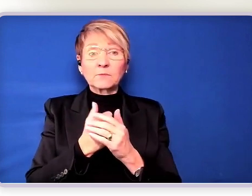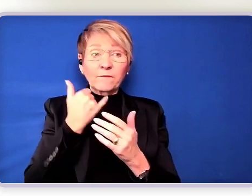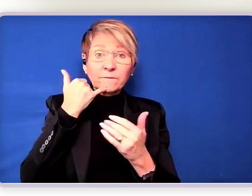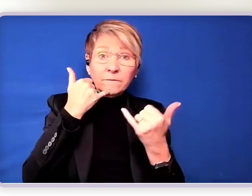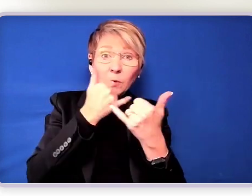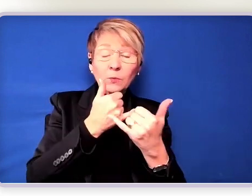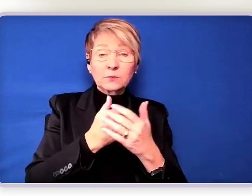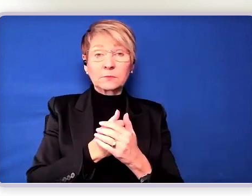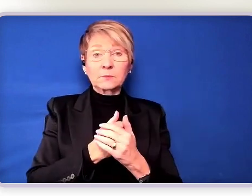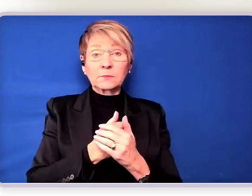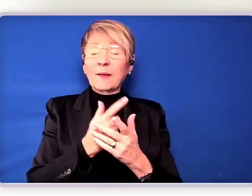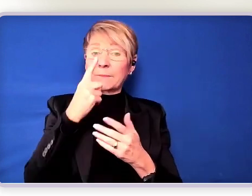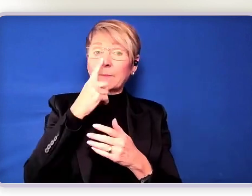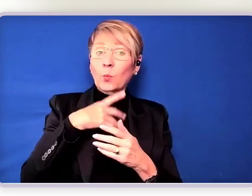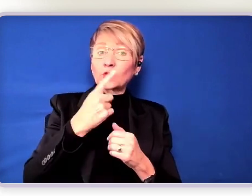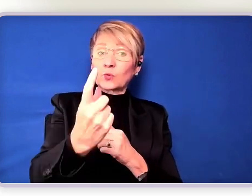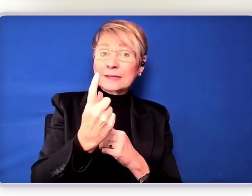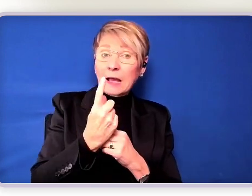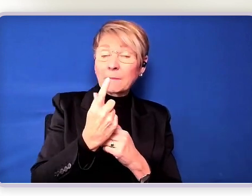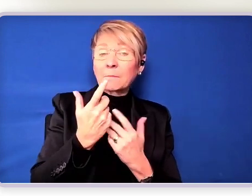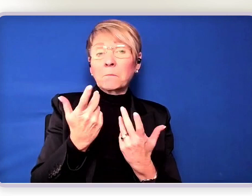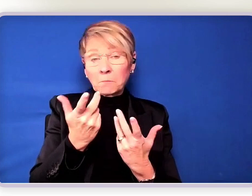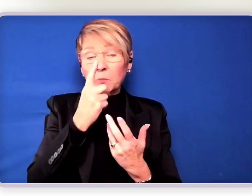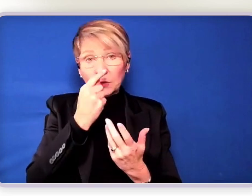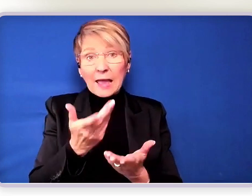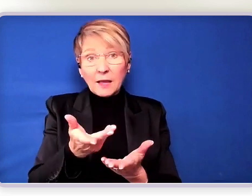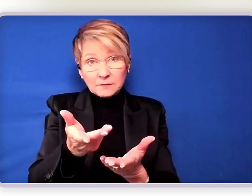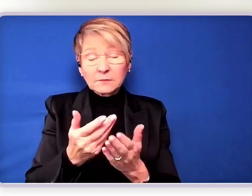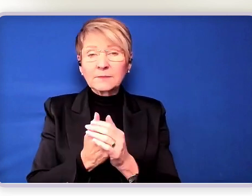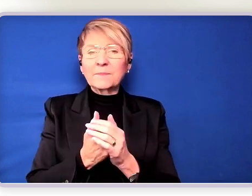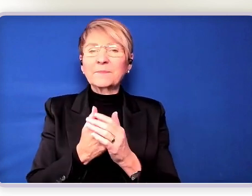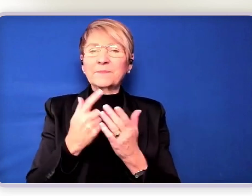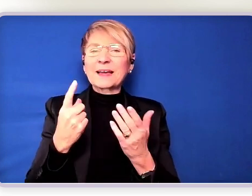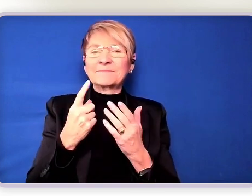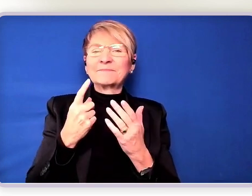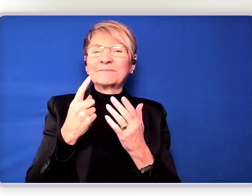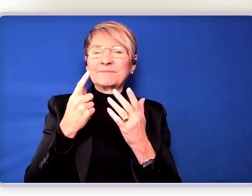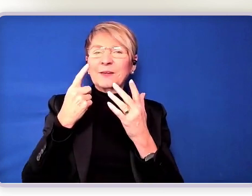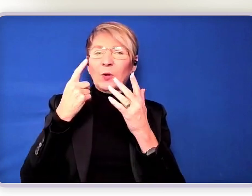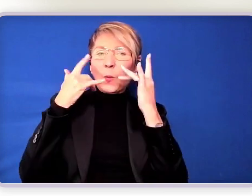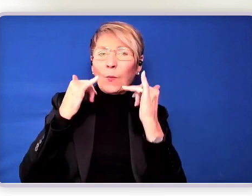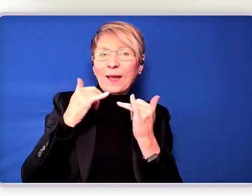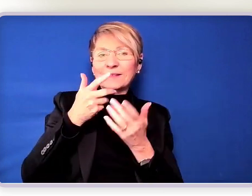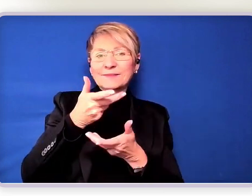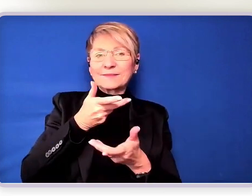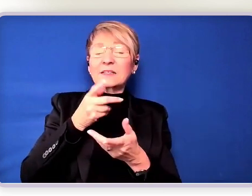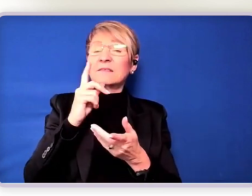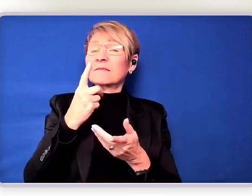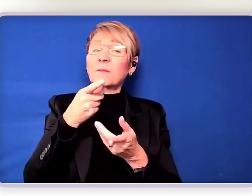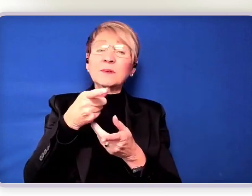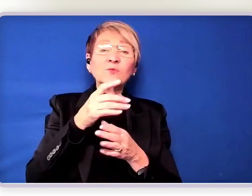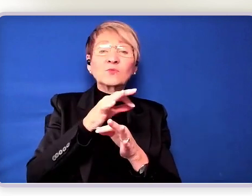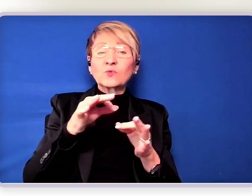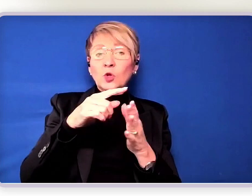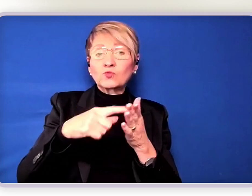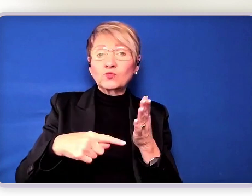we have legal advice appointments where they don't. And sometimes if it's not discrimination and the person's coming from the